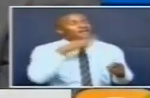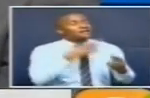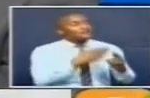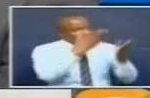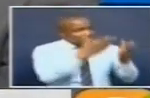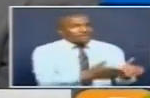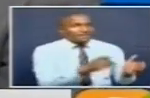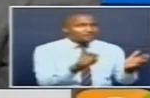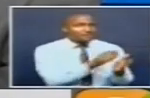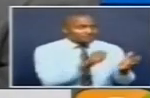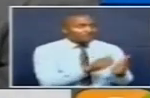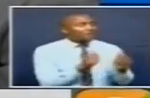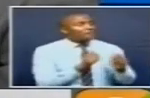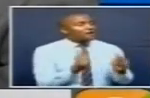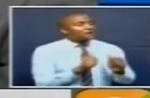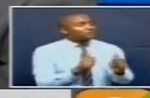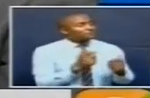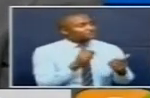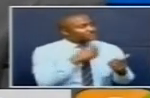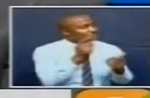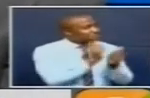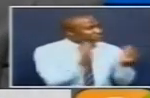supposed to release next week?" Yes. Okay.